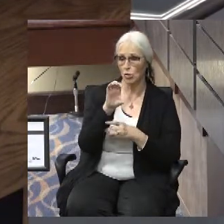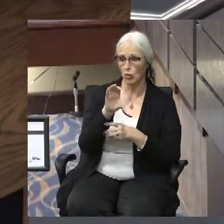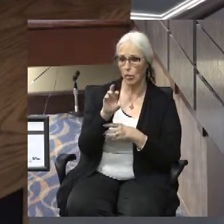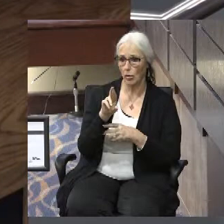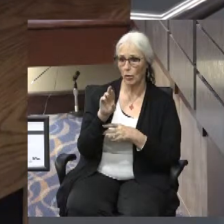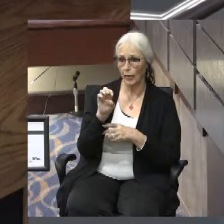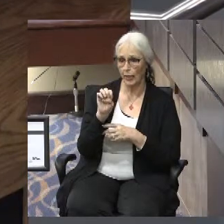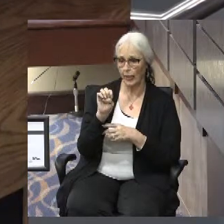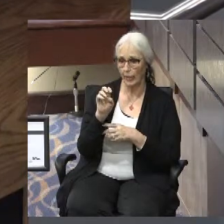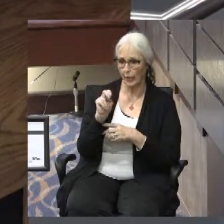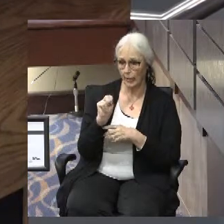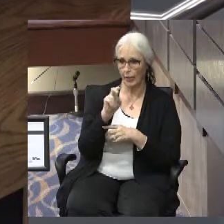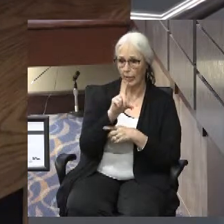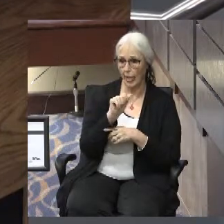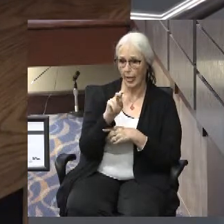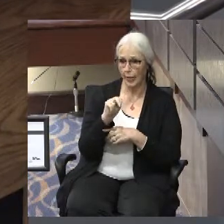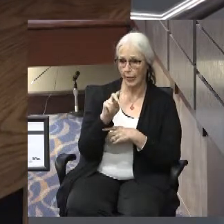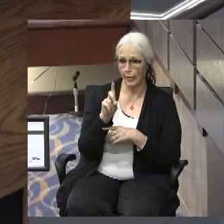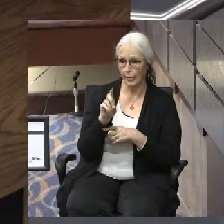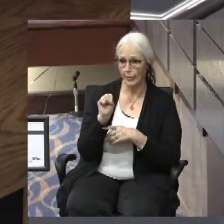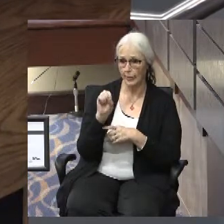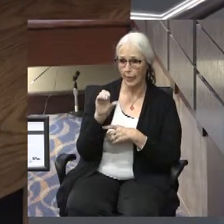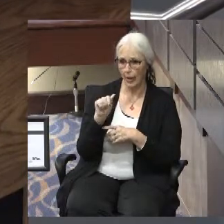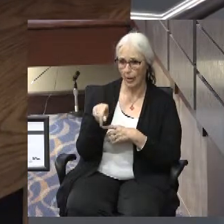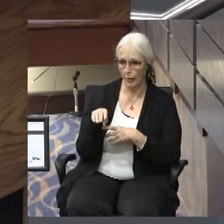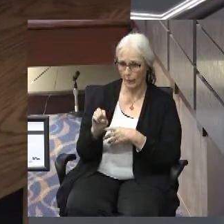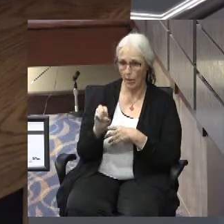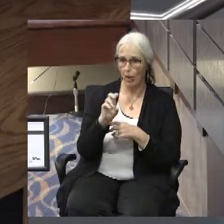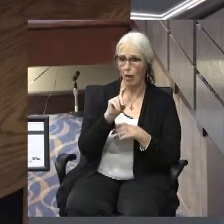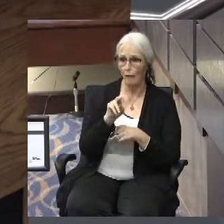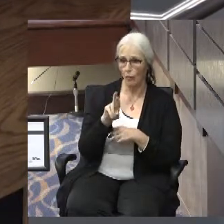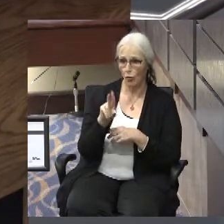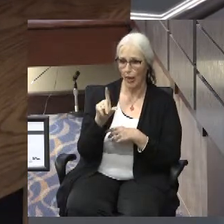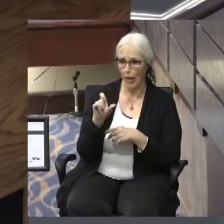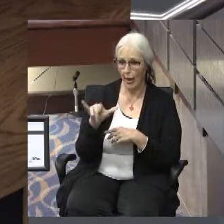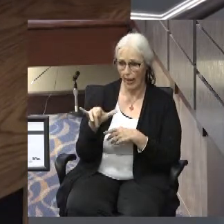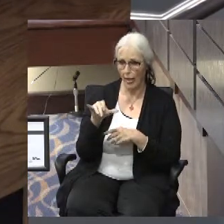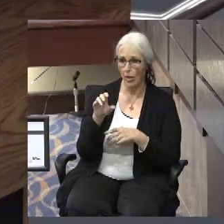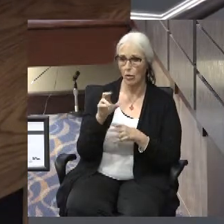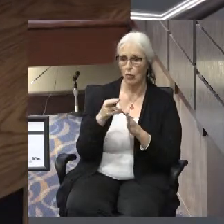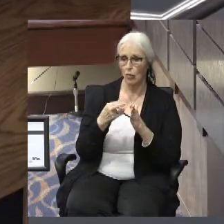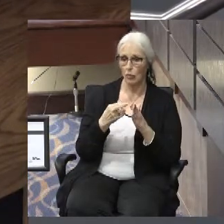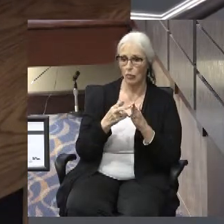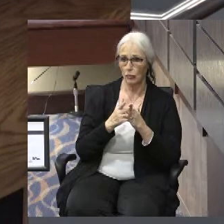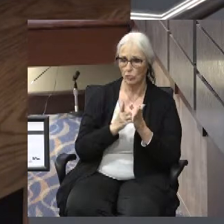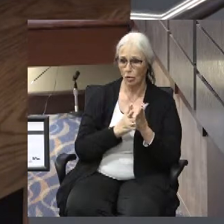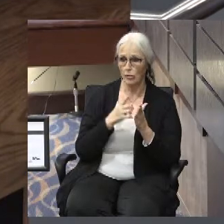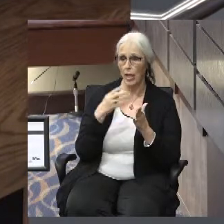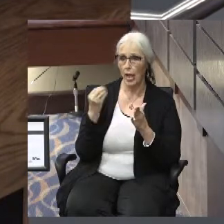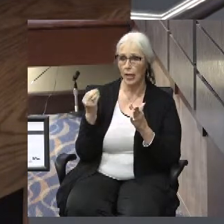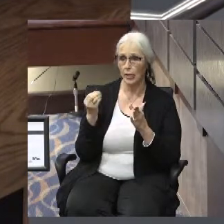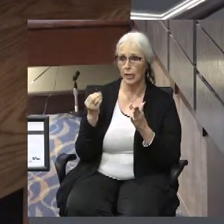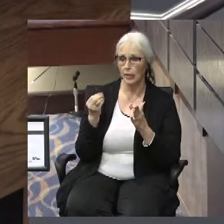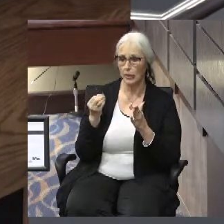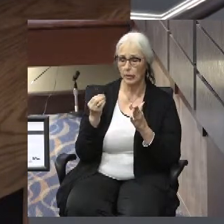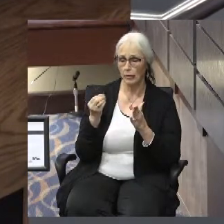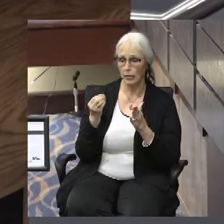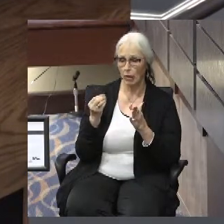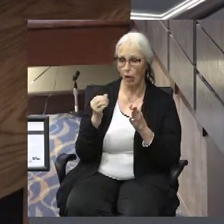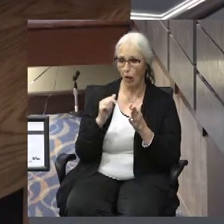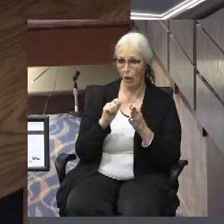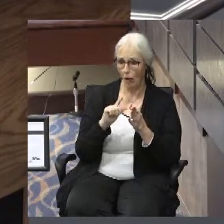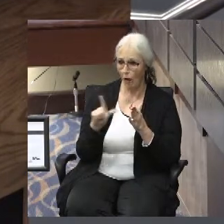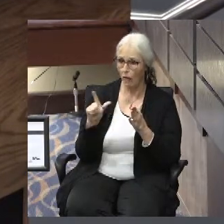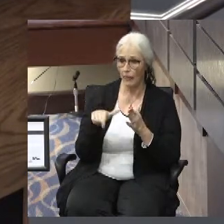that are required by the LaSalle overlay ordinance in our landscaping ordinance, and then also includes additional